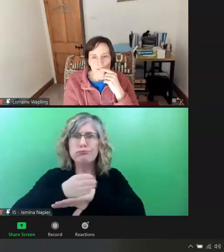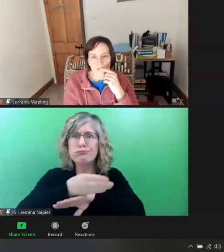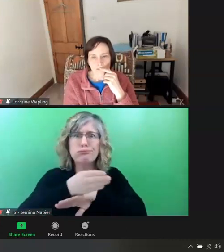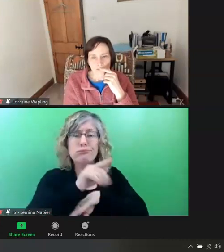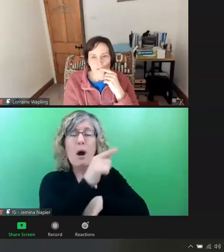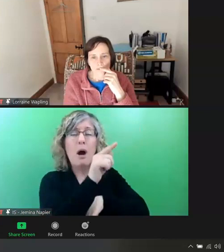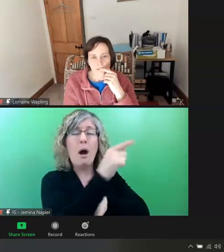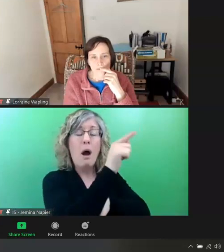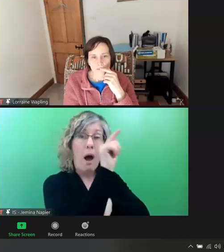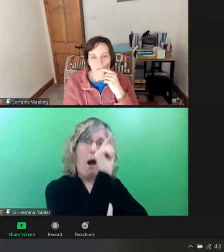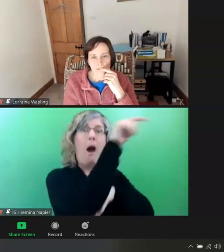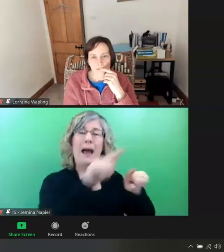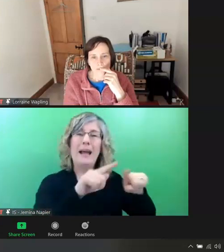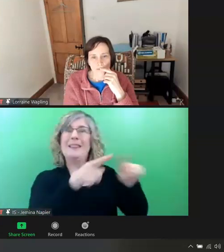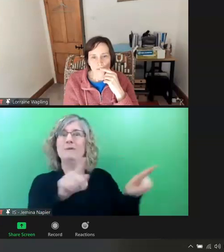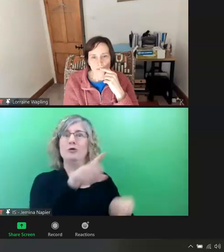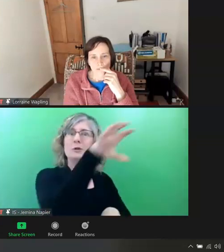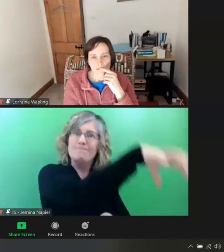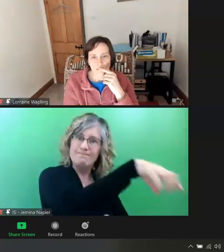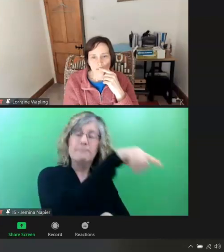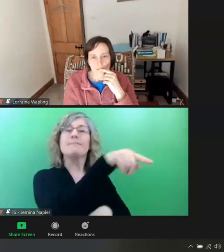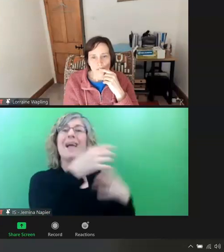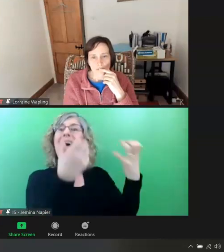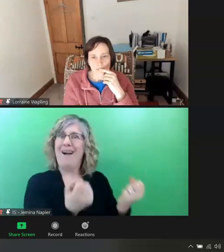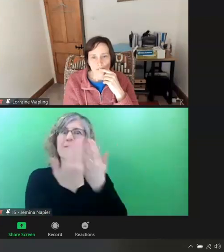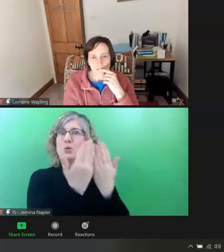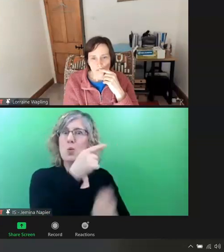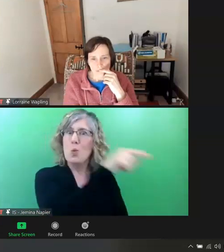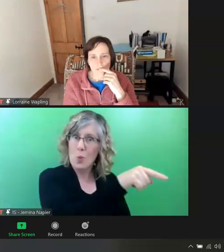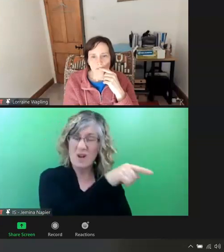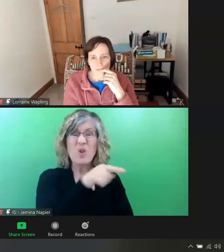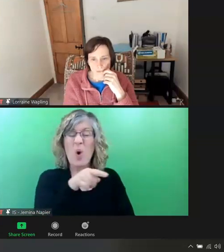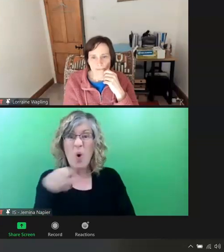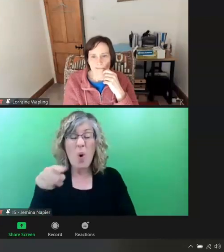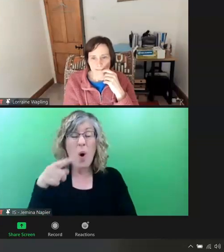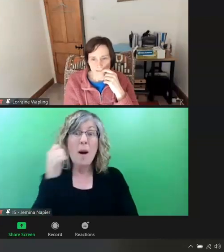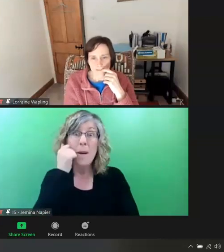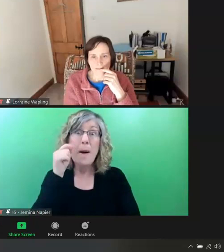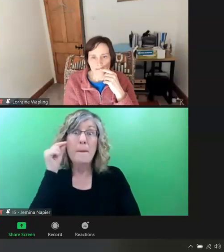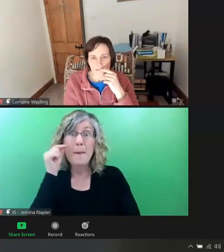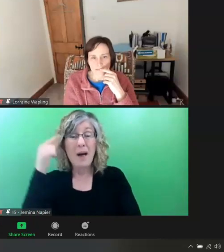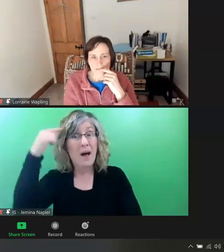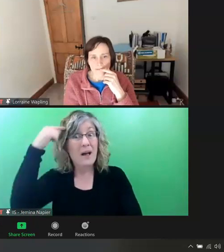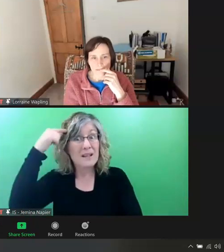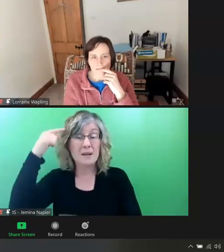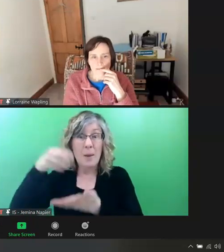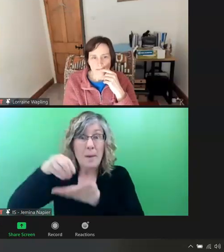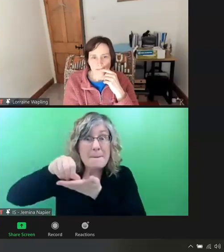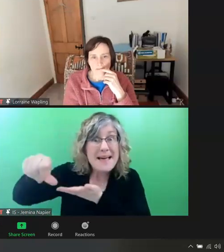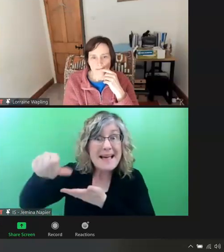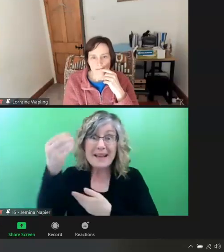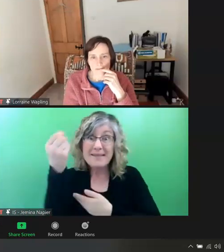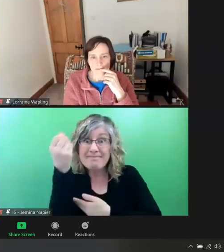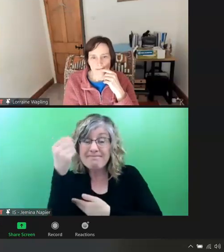to the best is to put your child in a boarding school, and then you continue